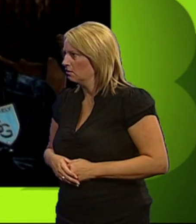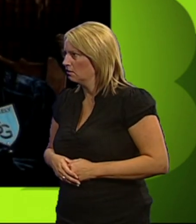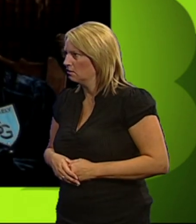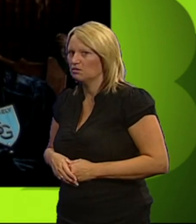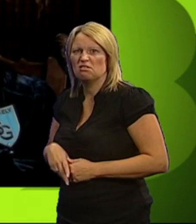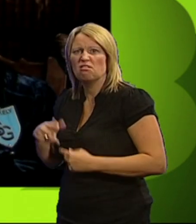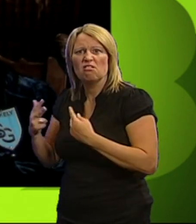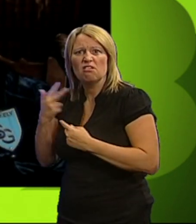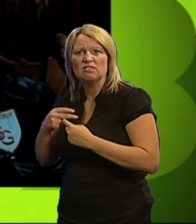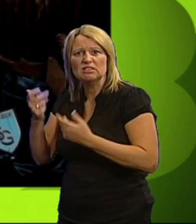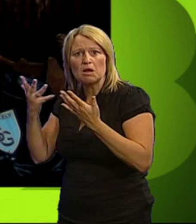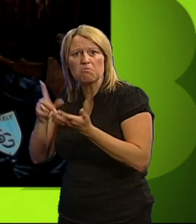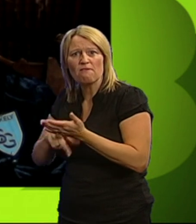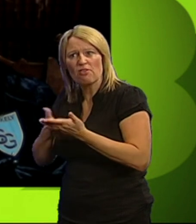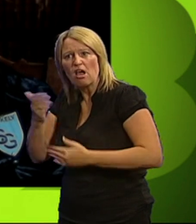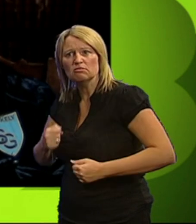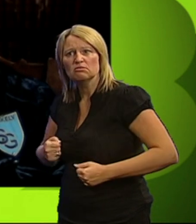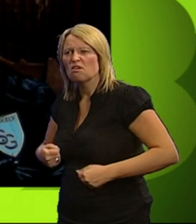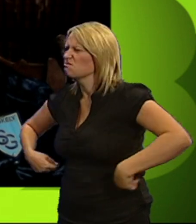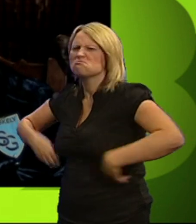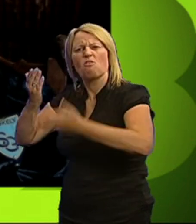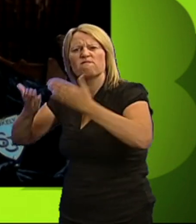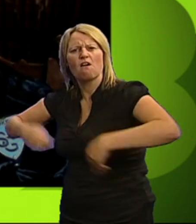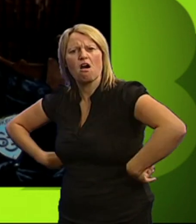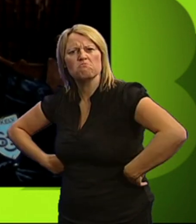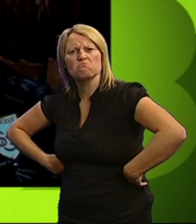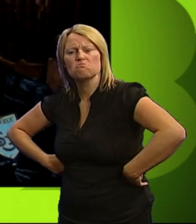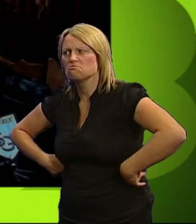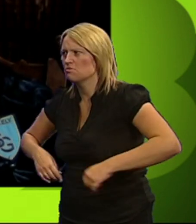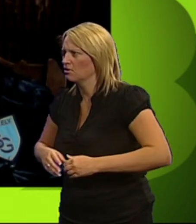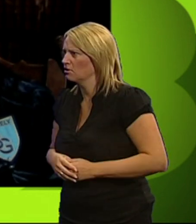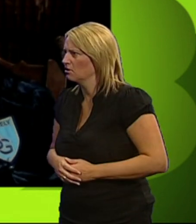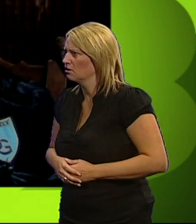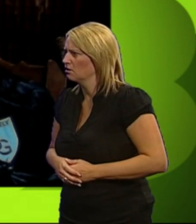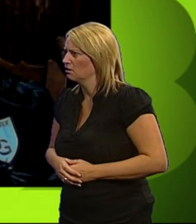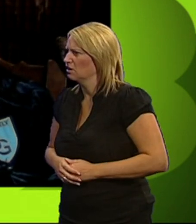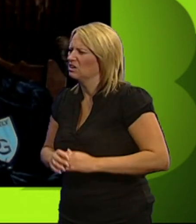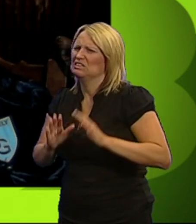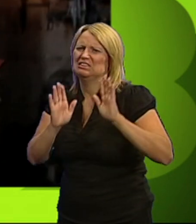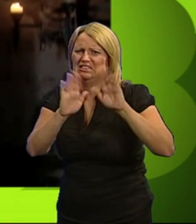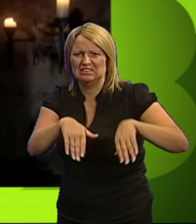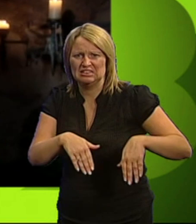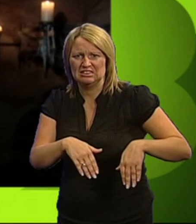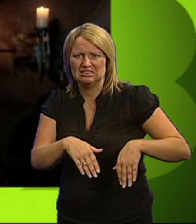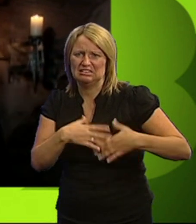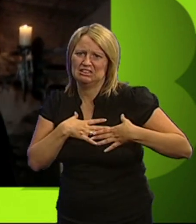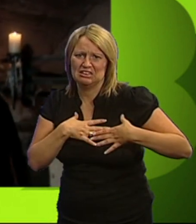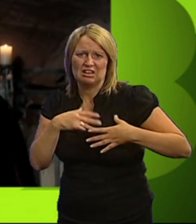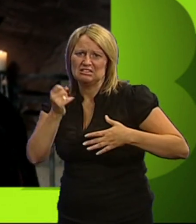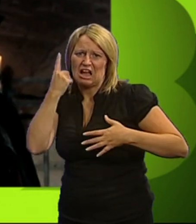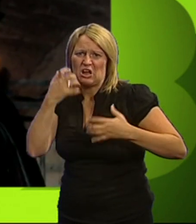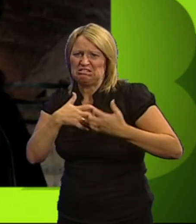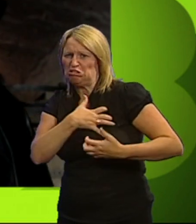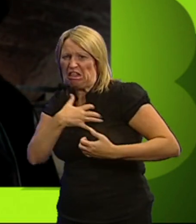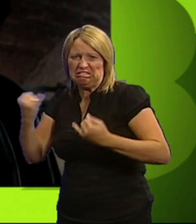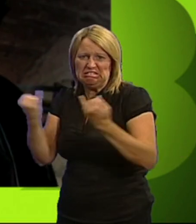You're not seriously giving him £10 for that? That's so unfair. Oh, Ingrid, darling. I shall never